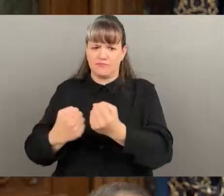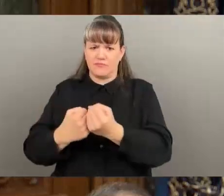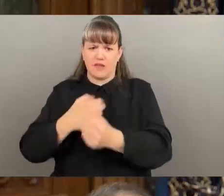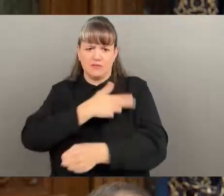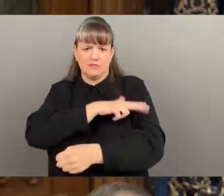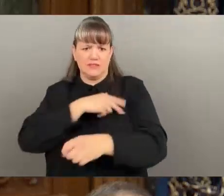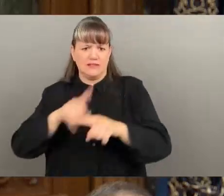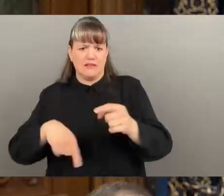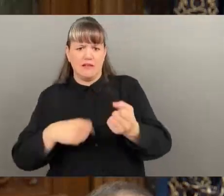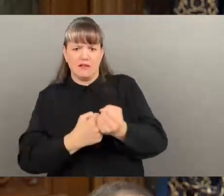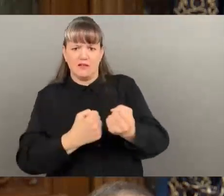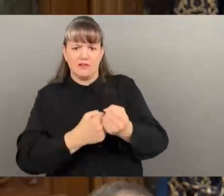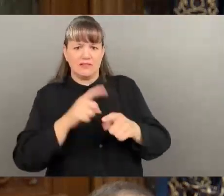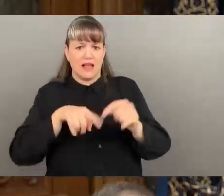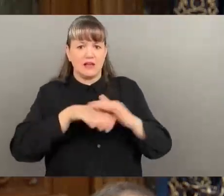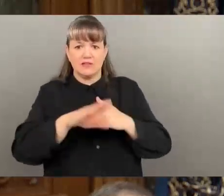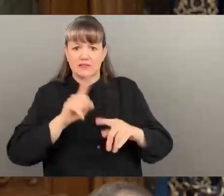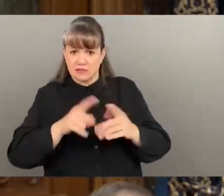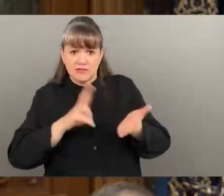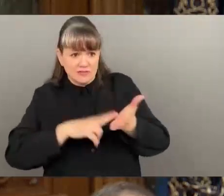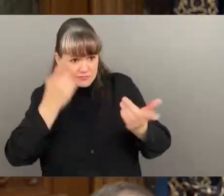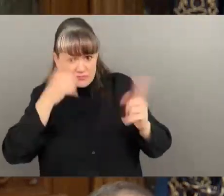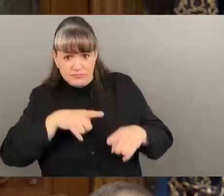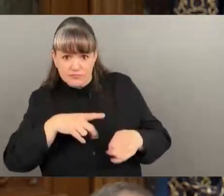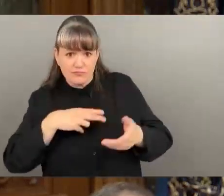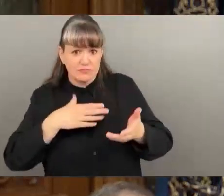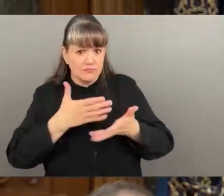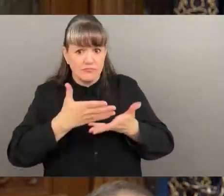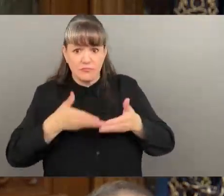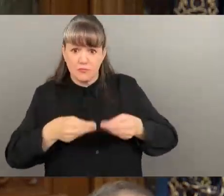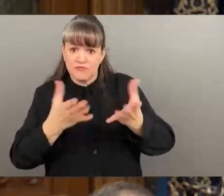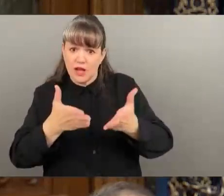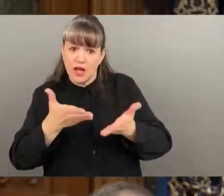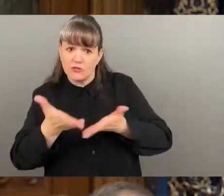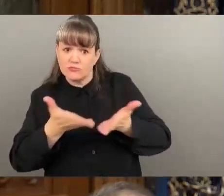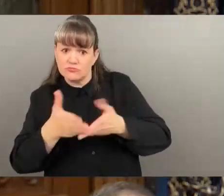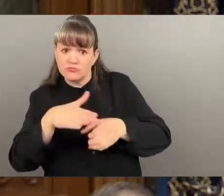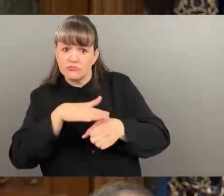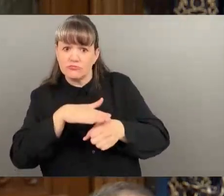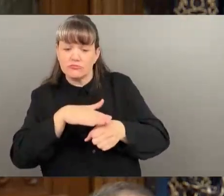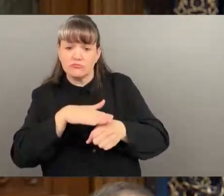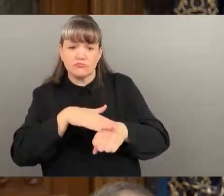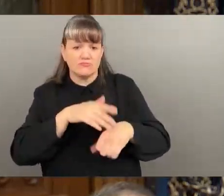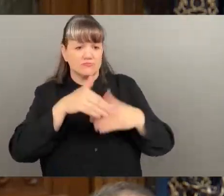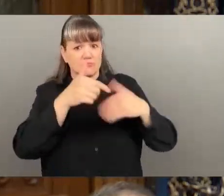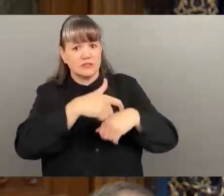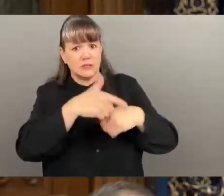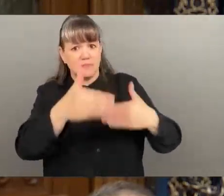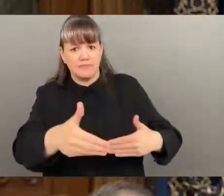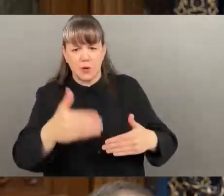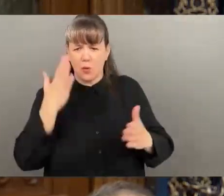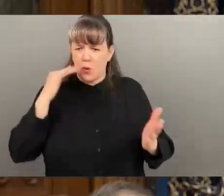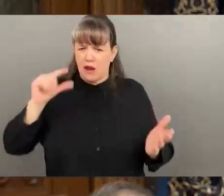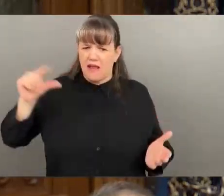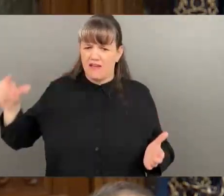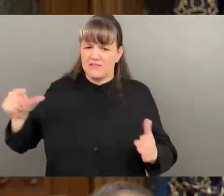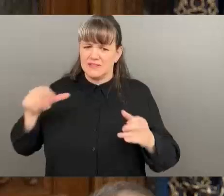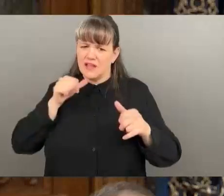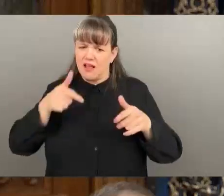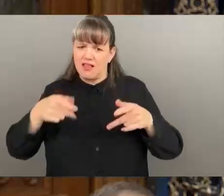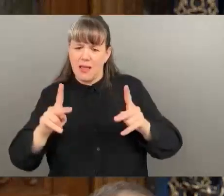service agreement. Why is this government allowing red tape to block